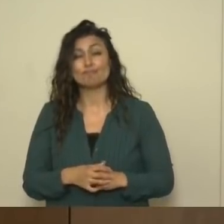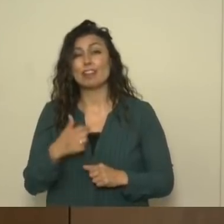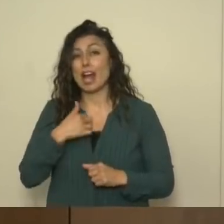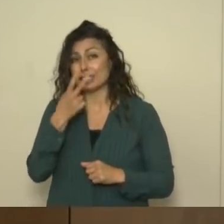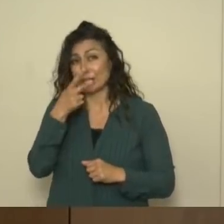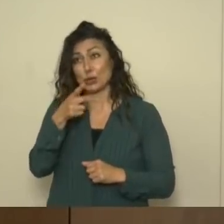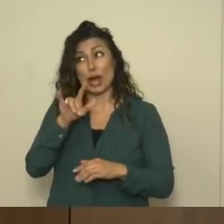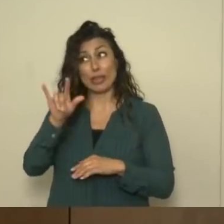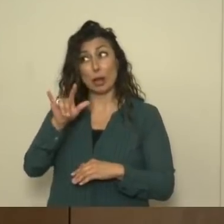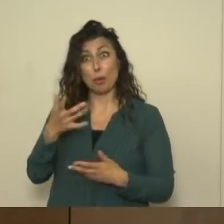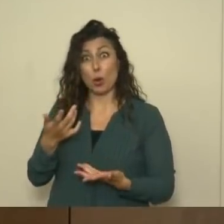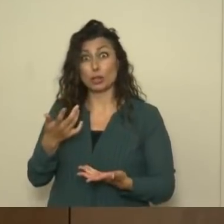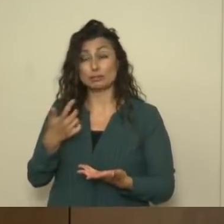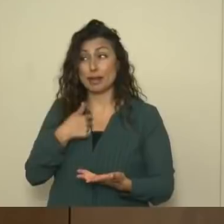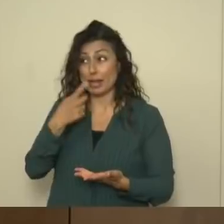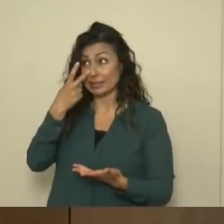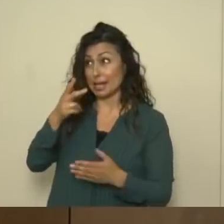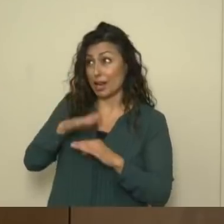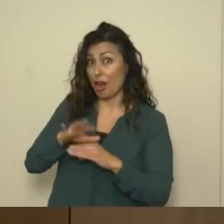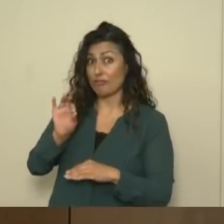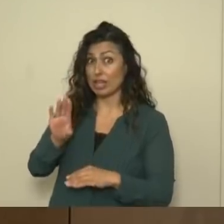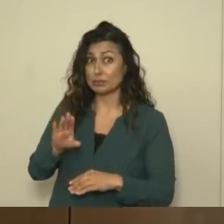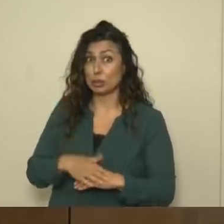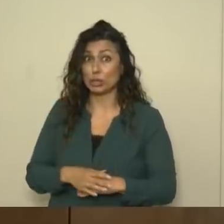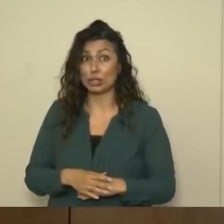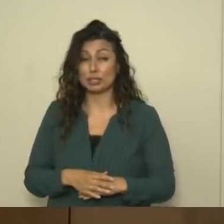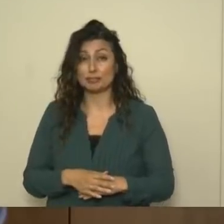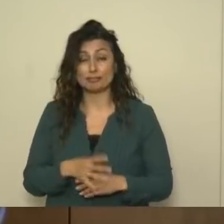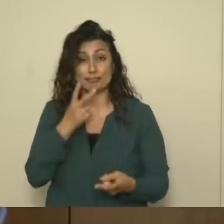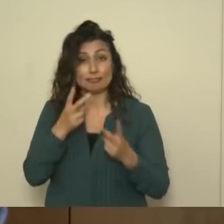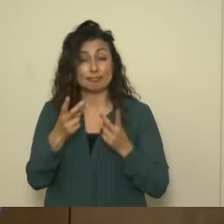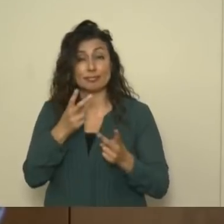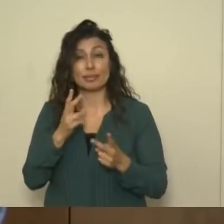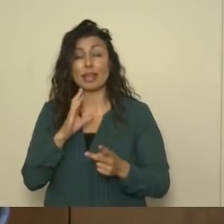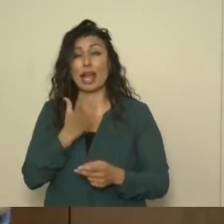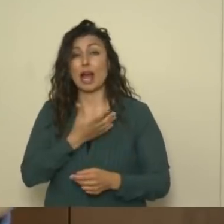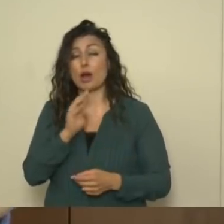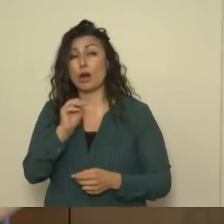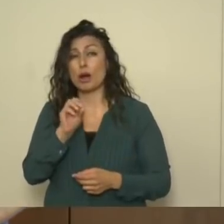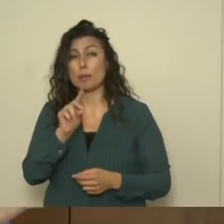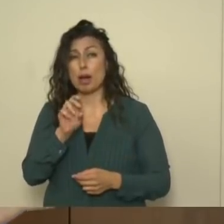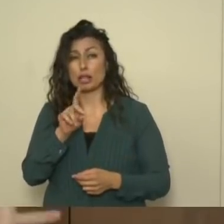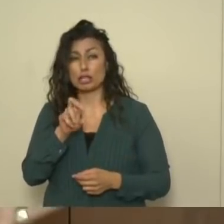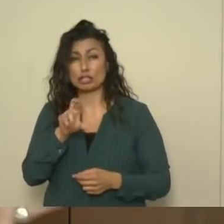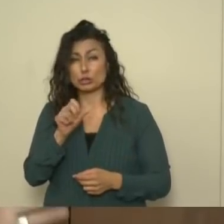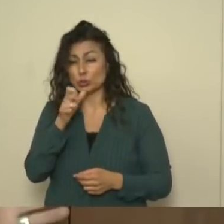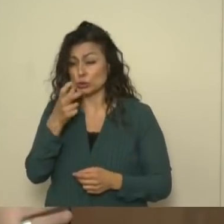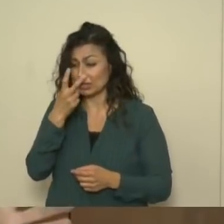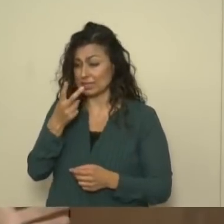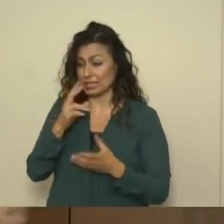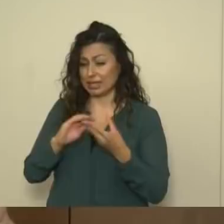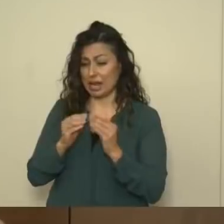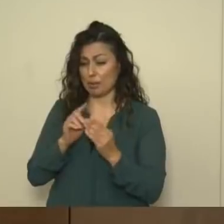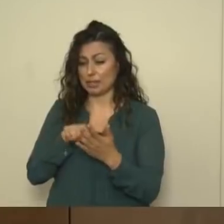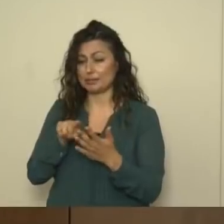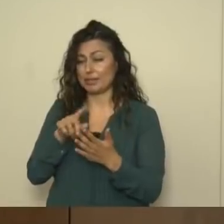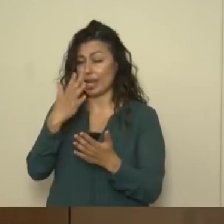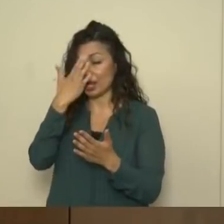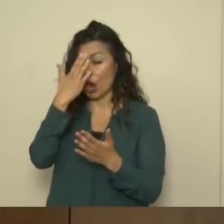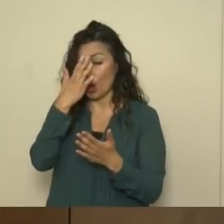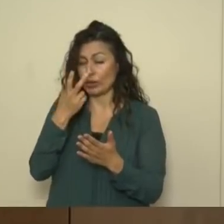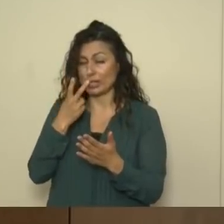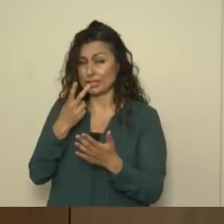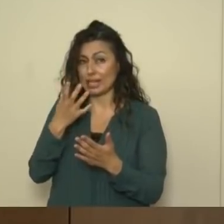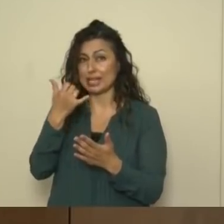the airports. I can see it on Facebook. Our modelers and folks who look at that aggregate data, we know about it, and we can see it